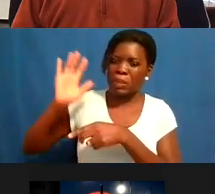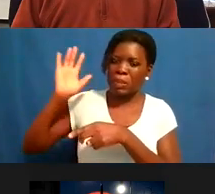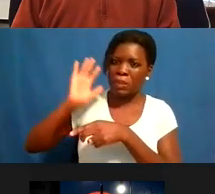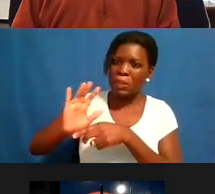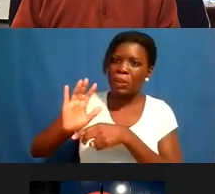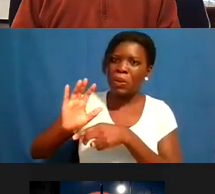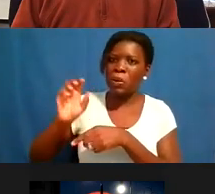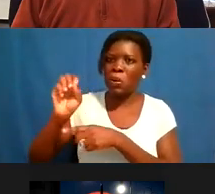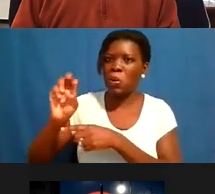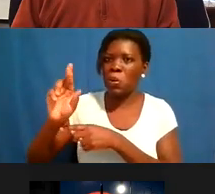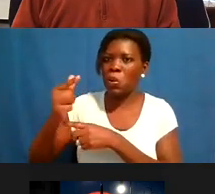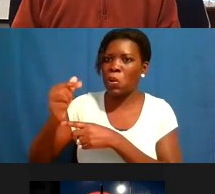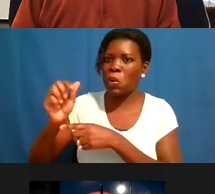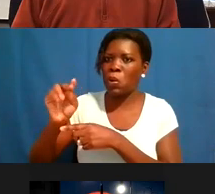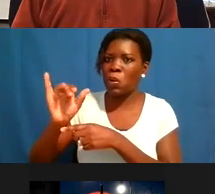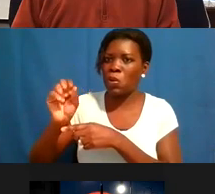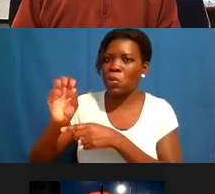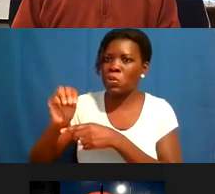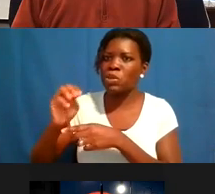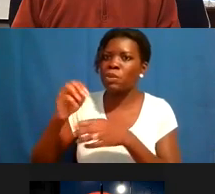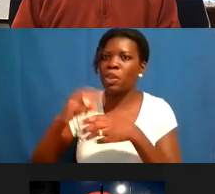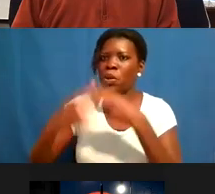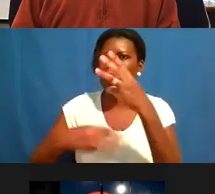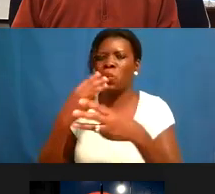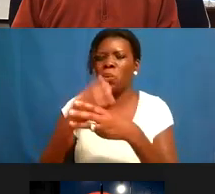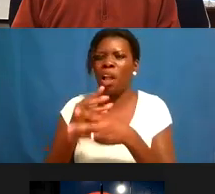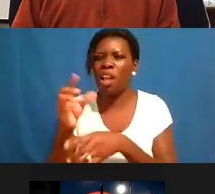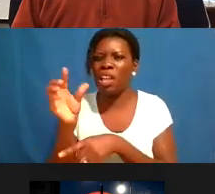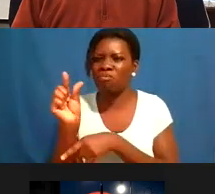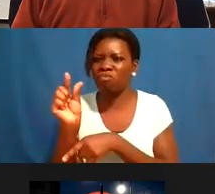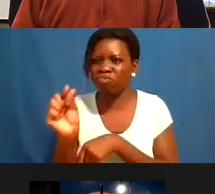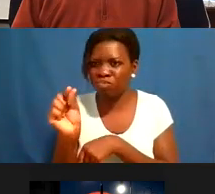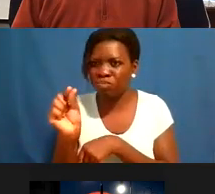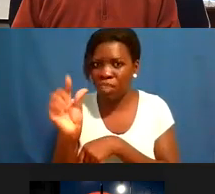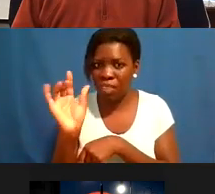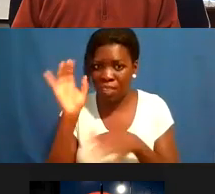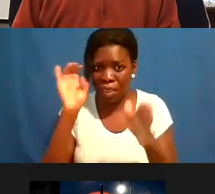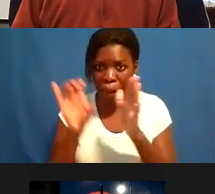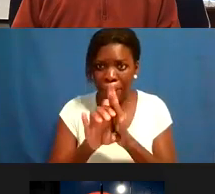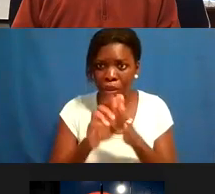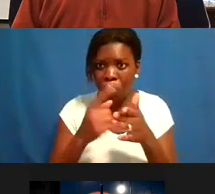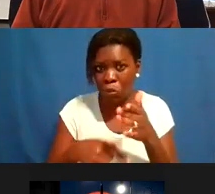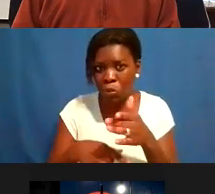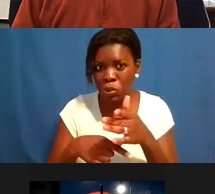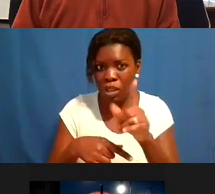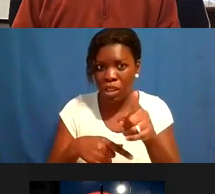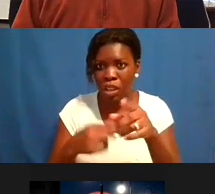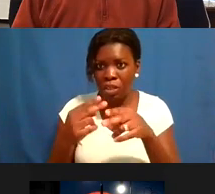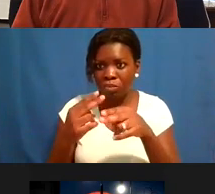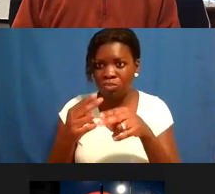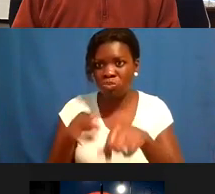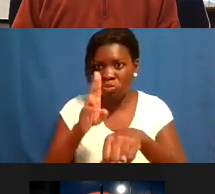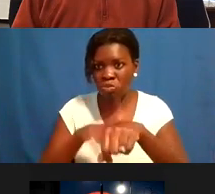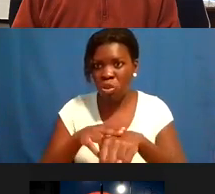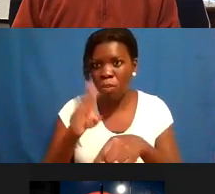ancient organisms in the world, and they're really, really small. So this is a picture of what a typical bacterium looks like, and